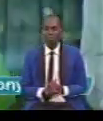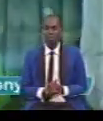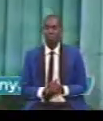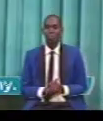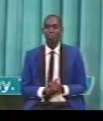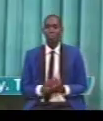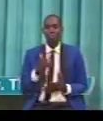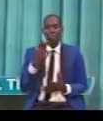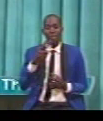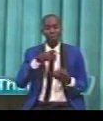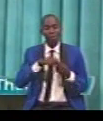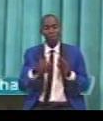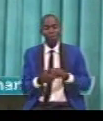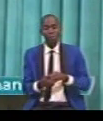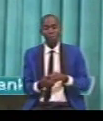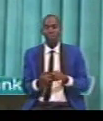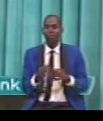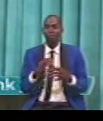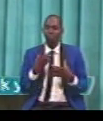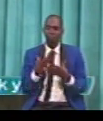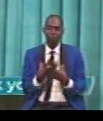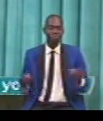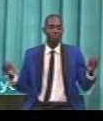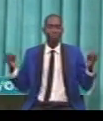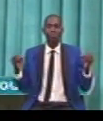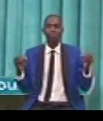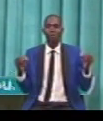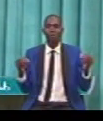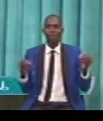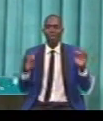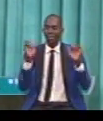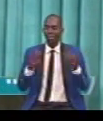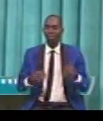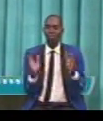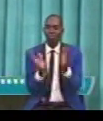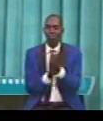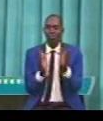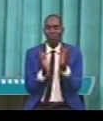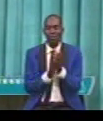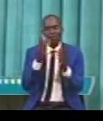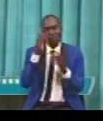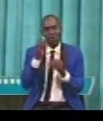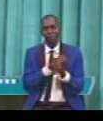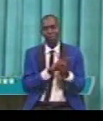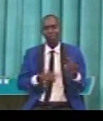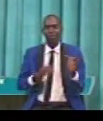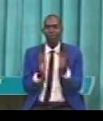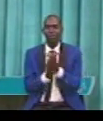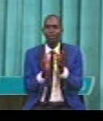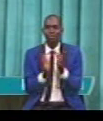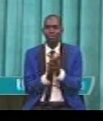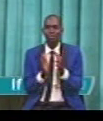Three problems disappear totally. Can you jam your hands together for the Lord?